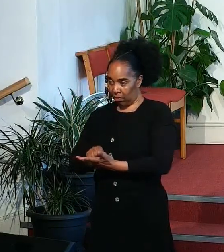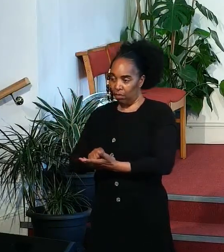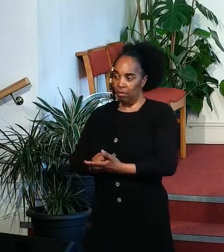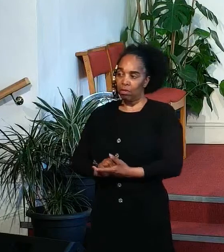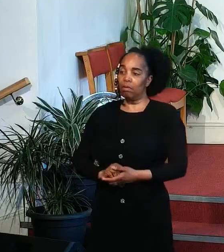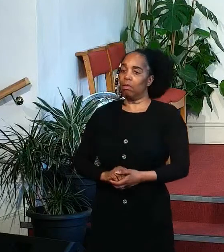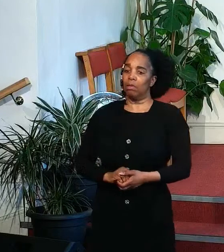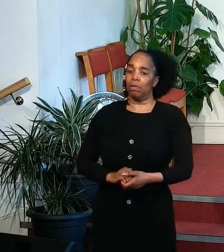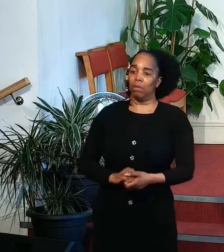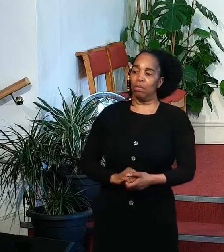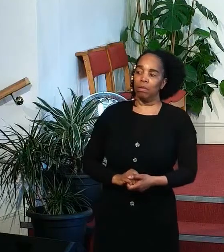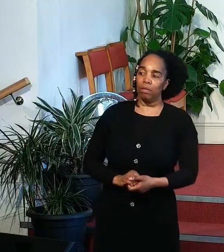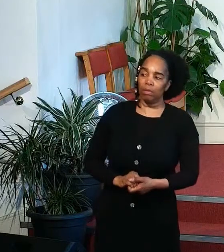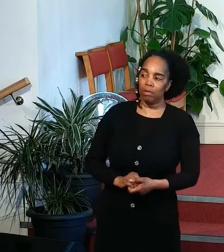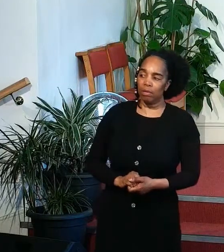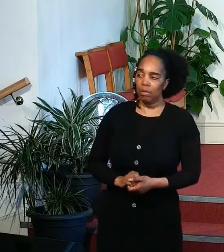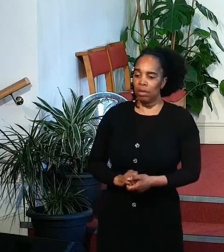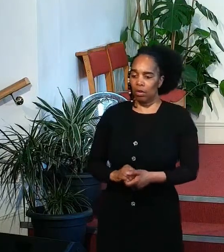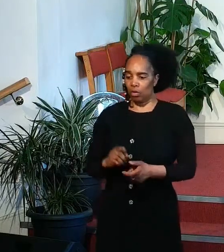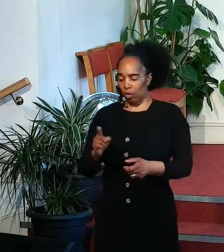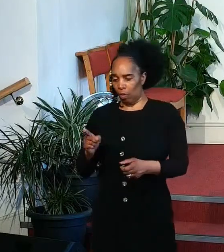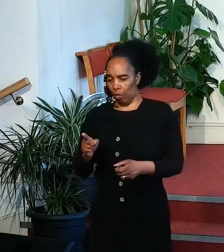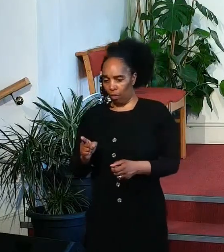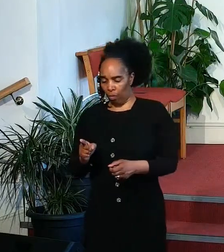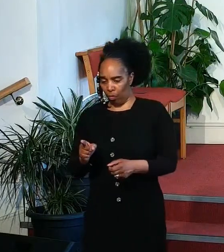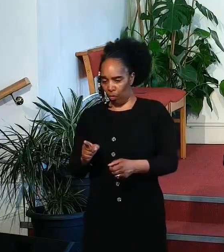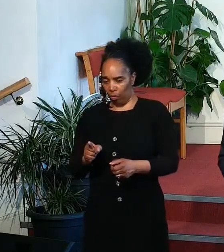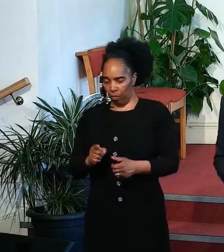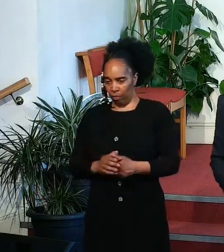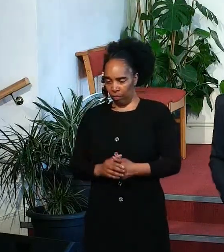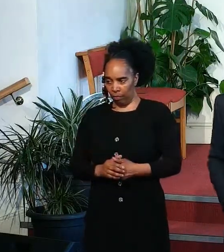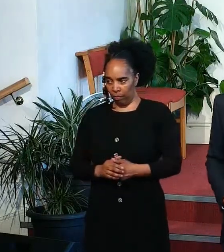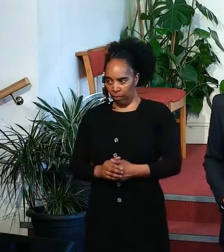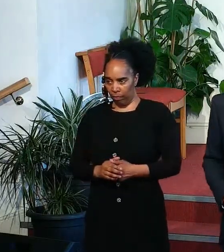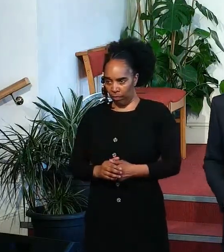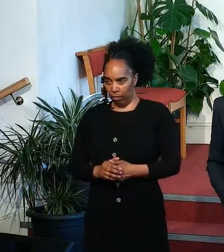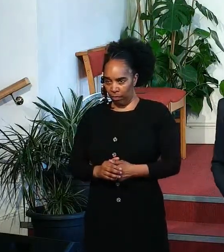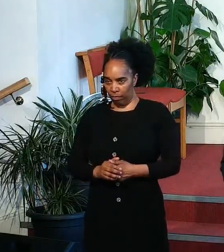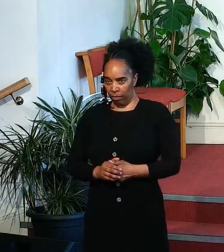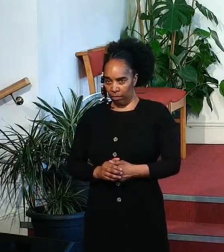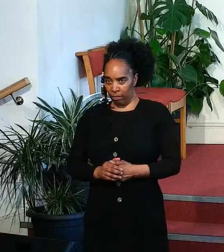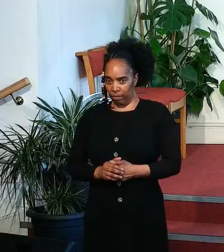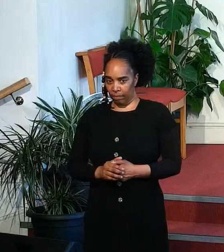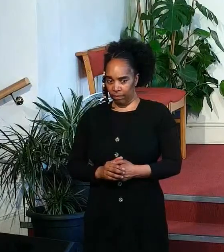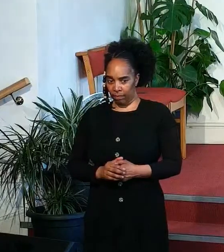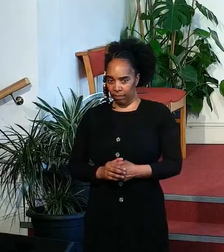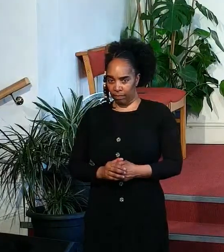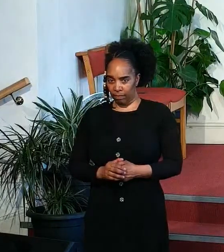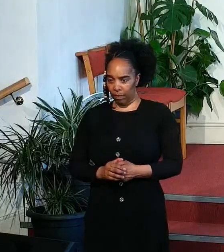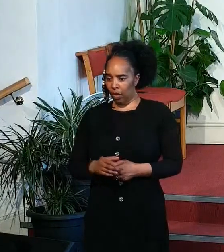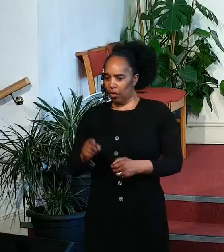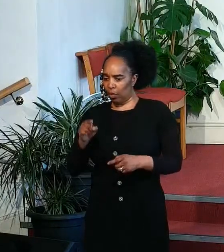you find it covers a lot of naughty children? Do you find it covers a lot of